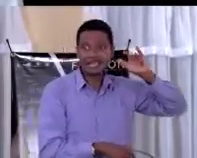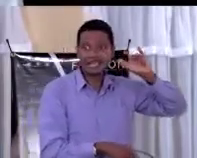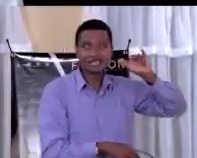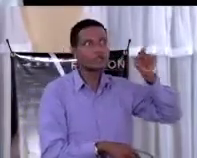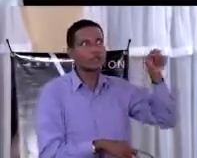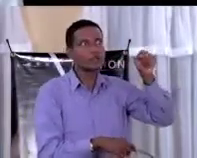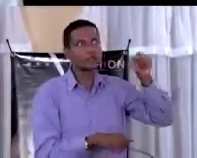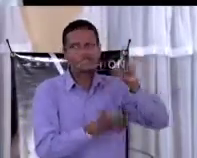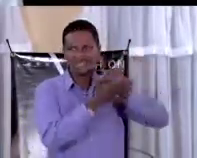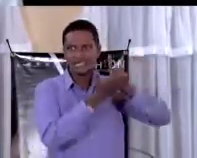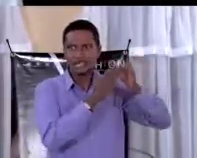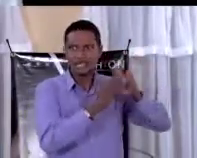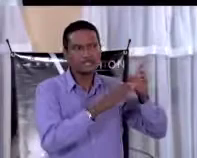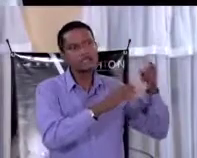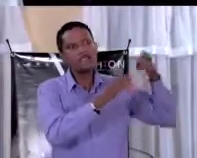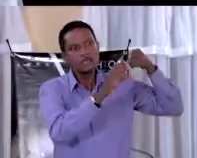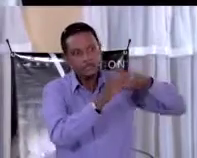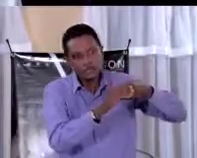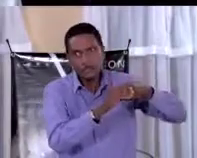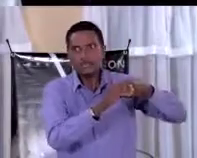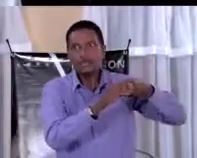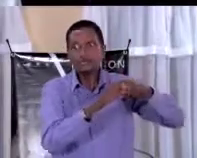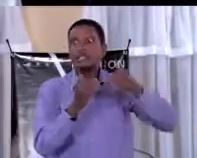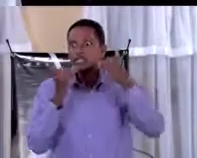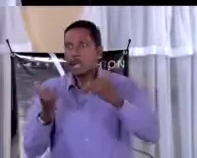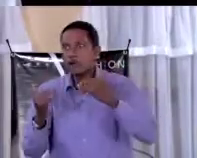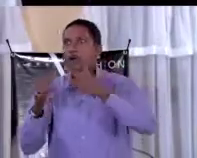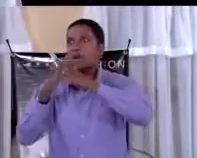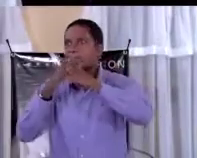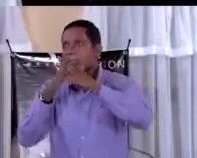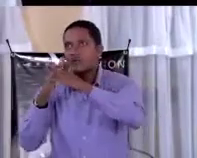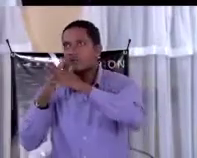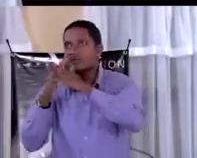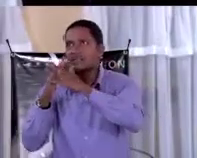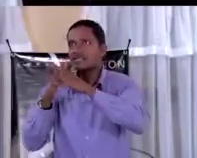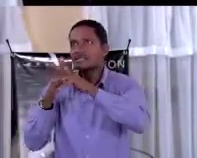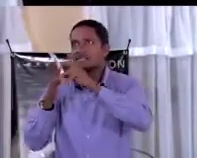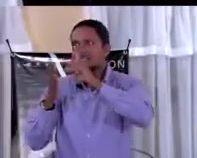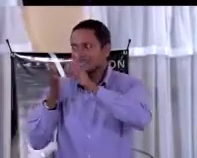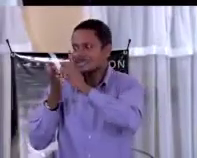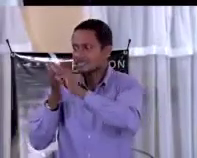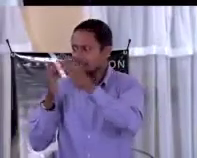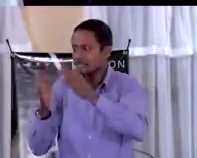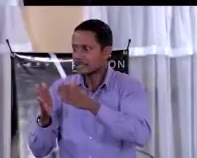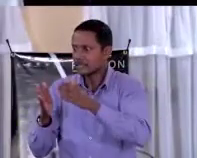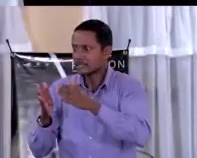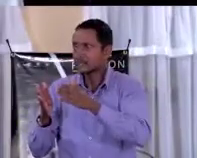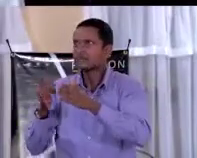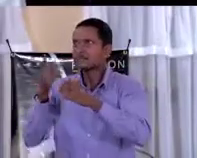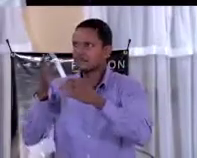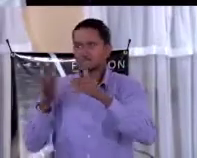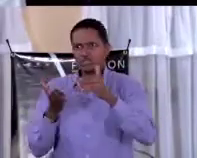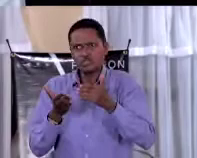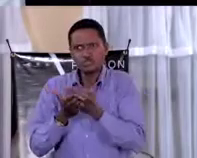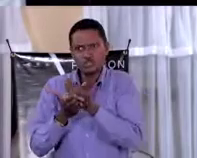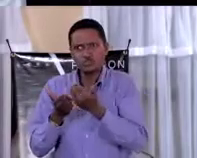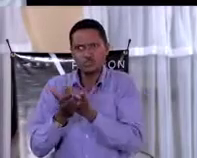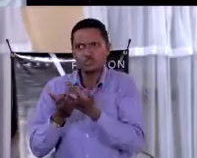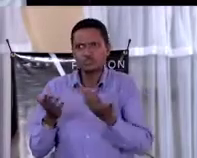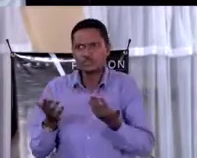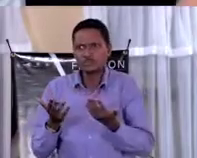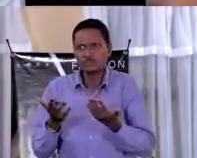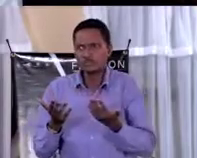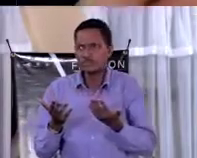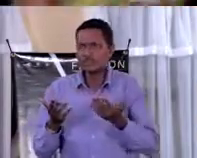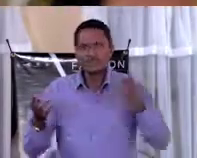it is about collaboration. It is about a movement that has to happen all together as a time. Yeah. It's important. One